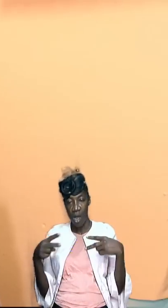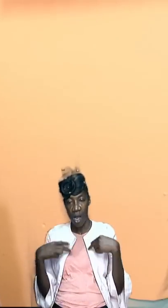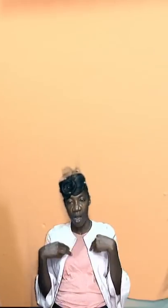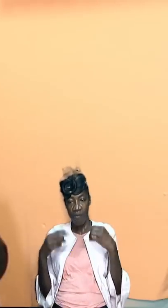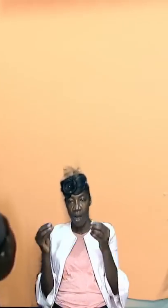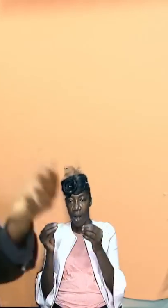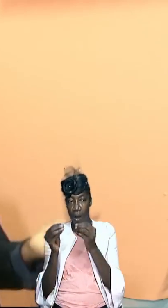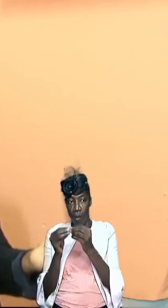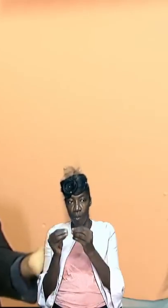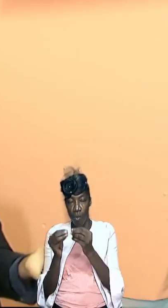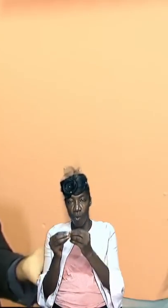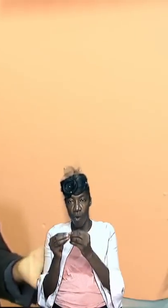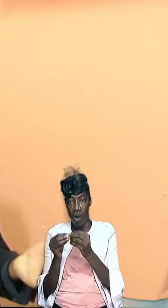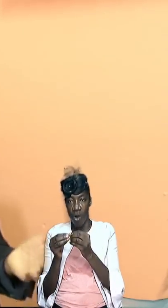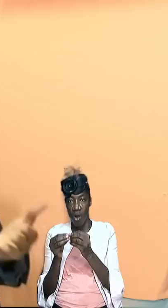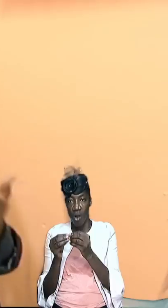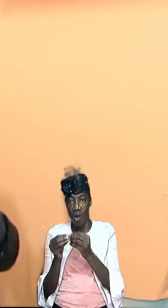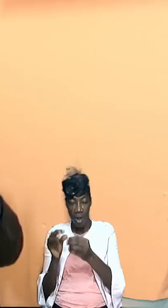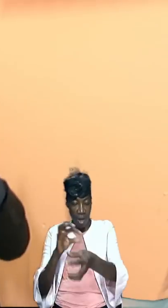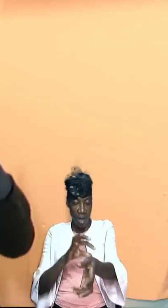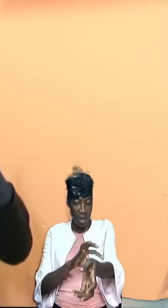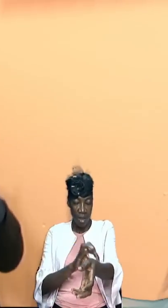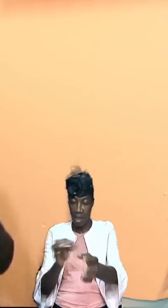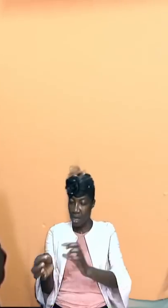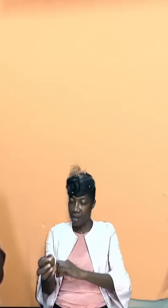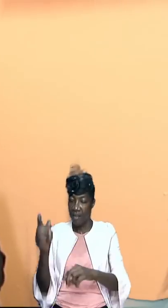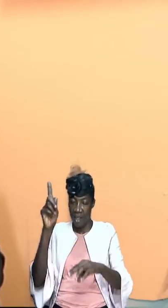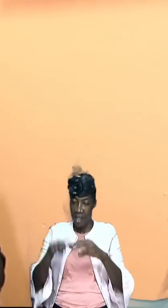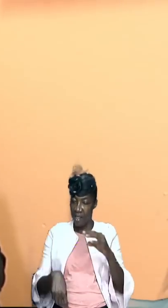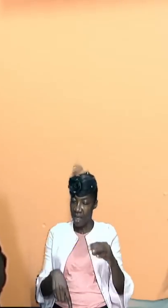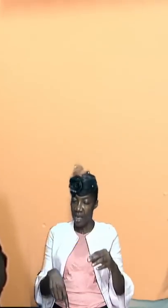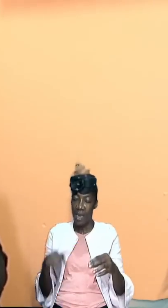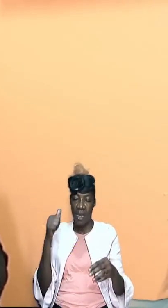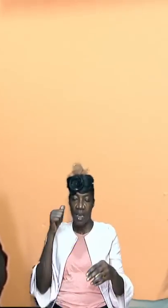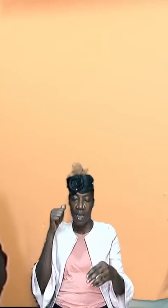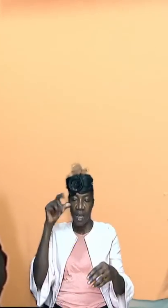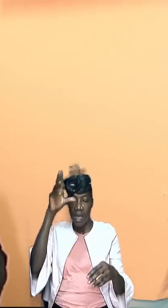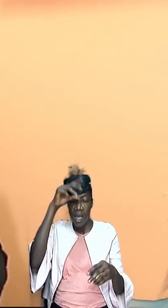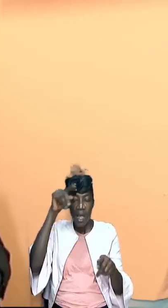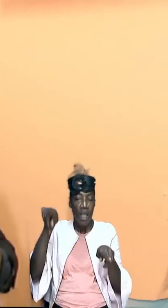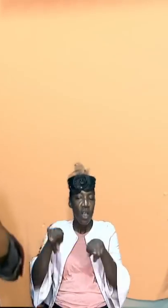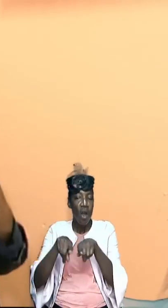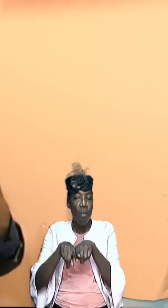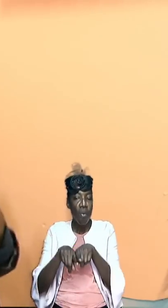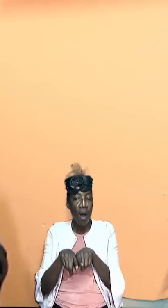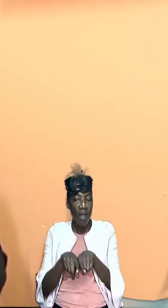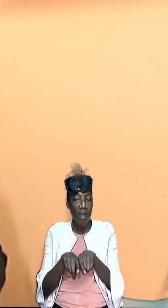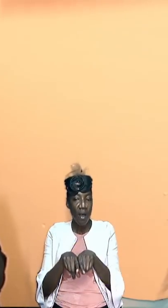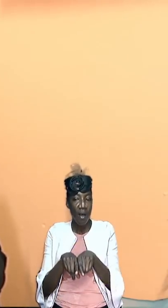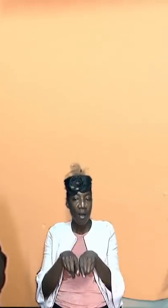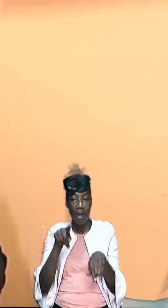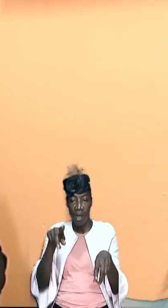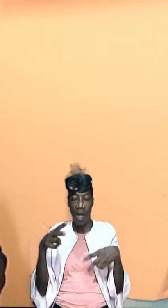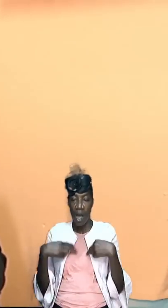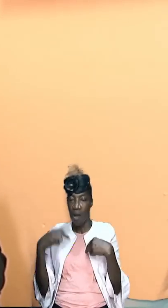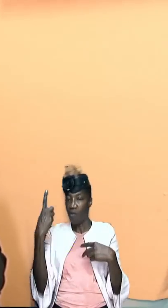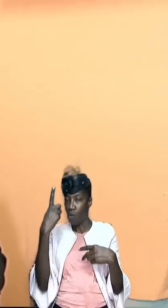pigmentation than your brother. So you can be in one household and one